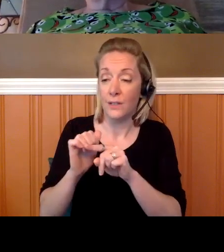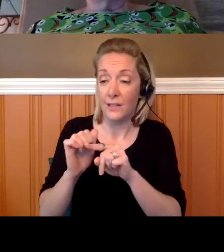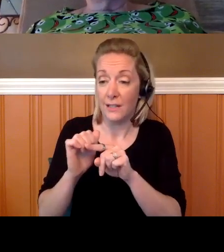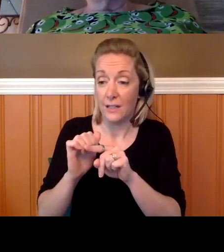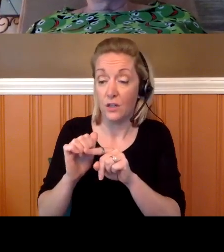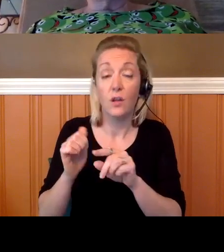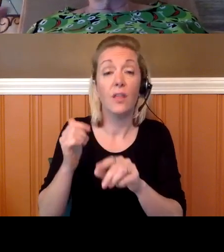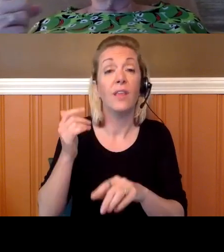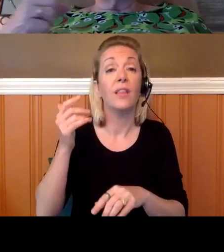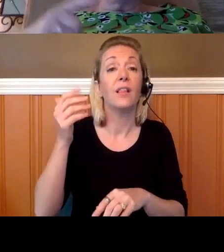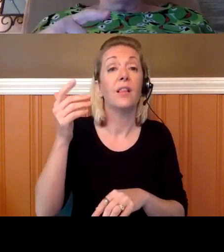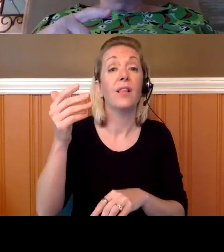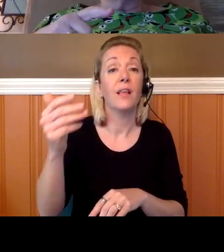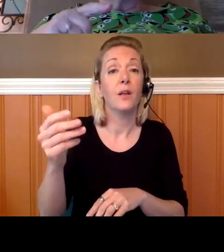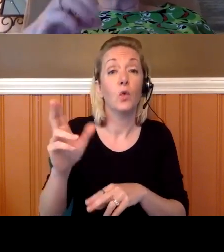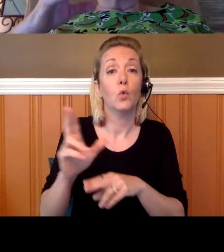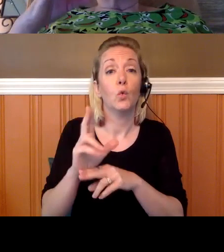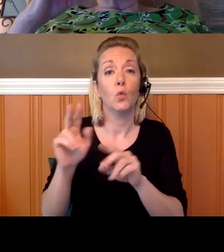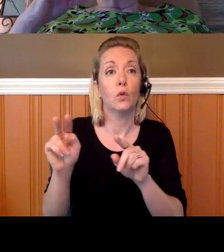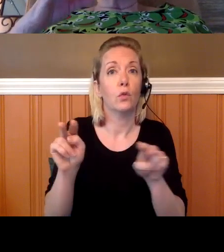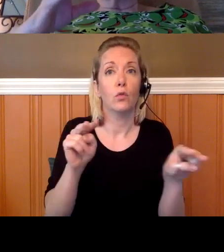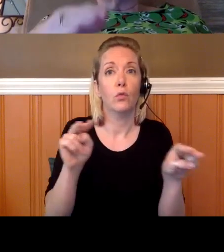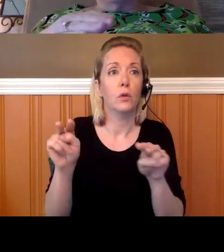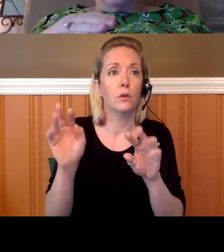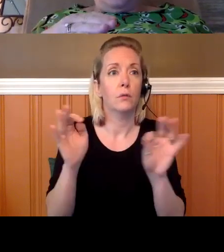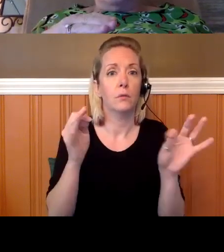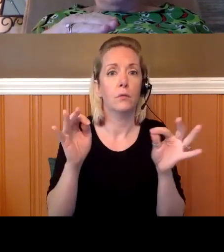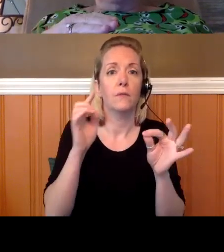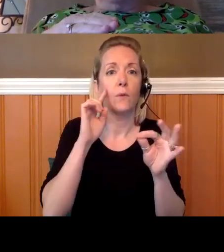way to communicate.